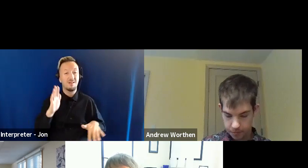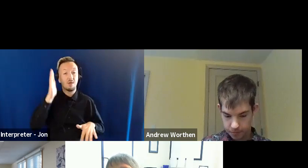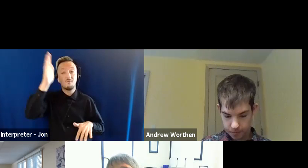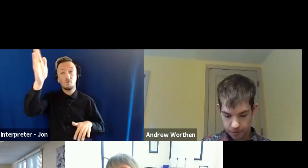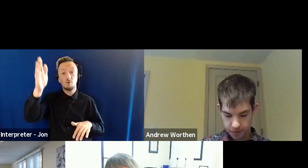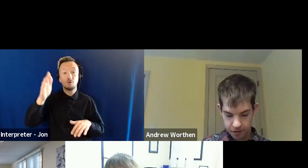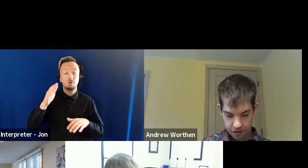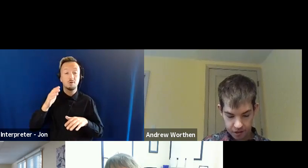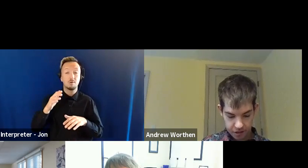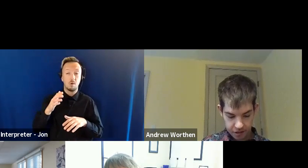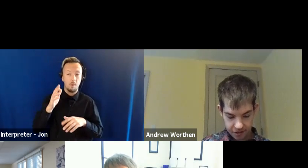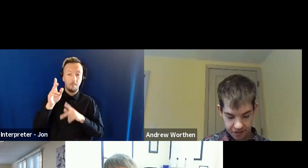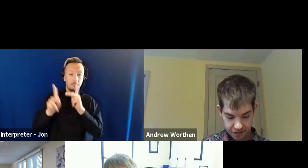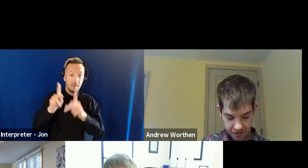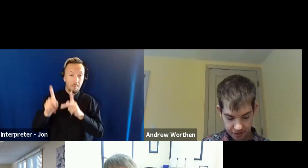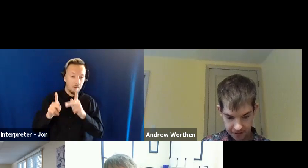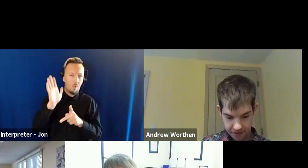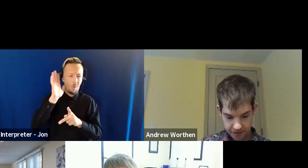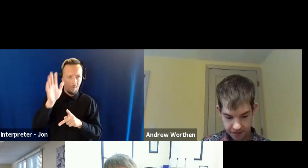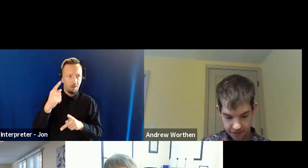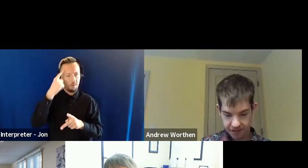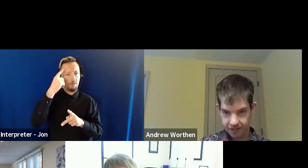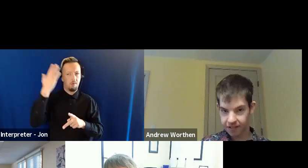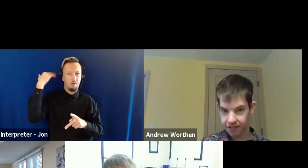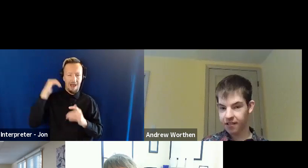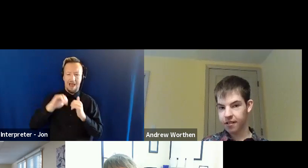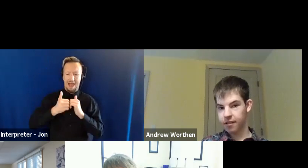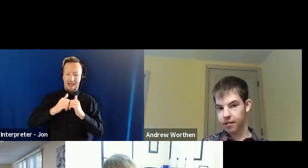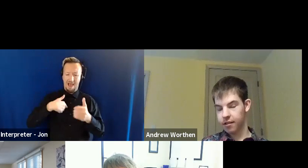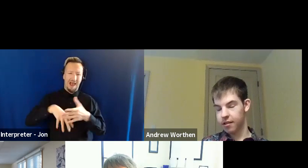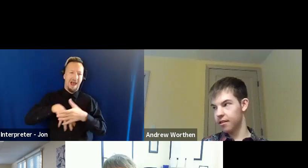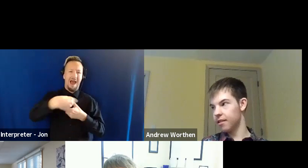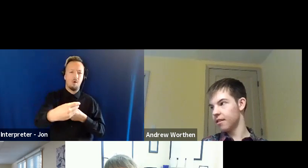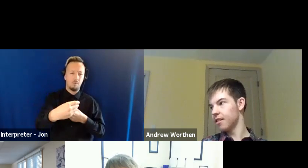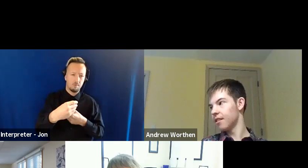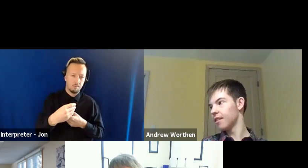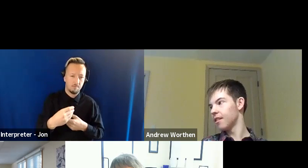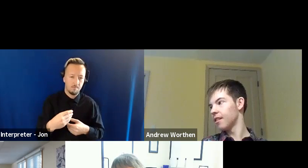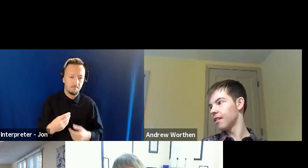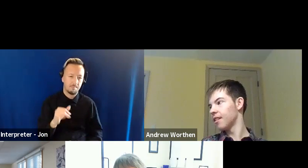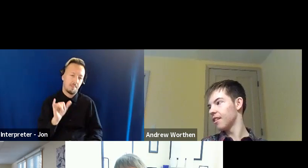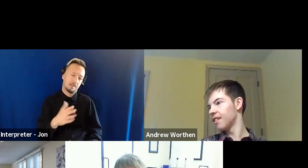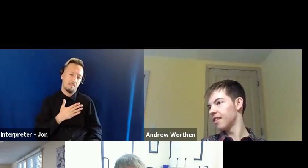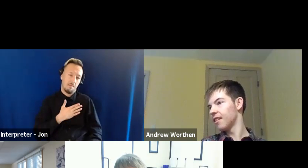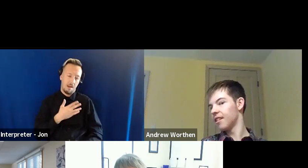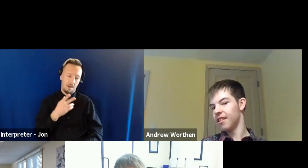they came out into the world and made a difference. So that's what I see.